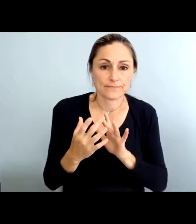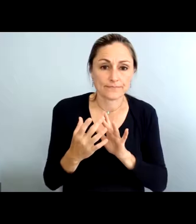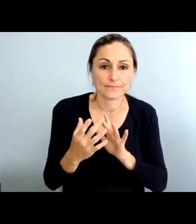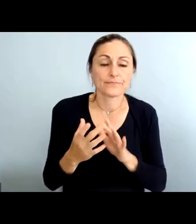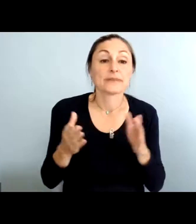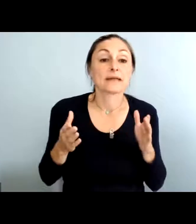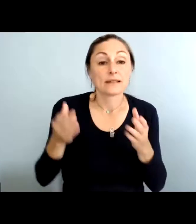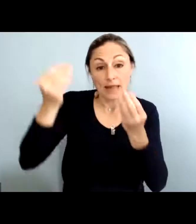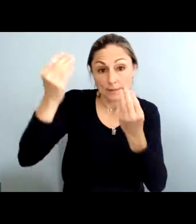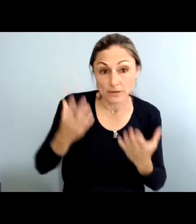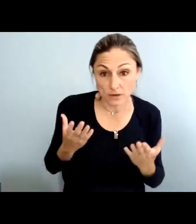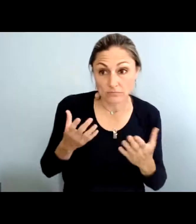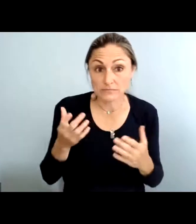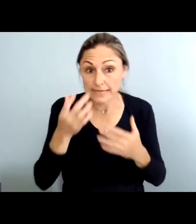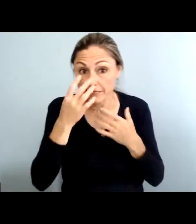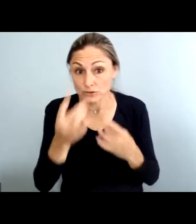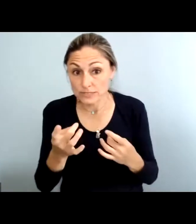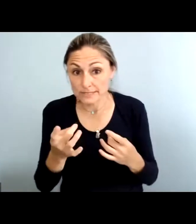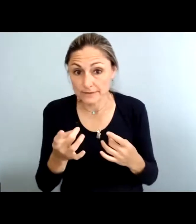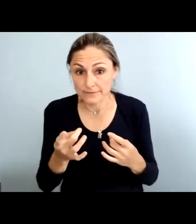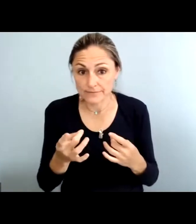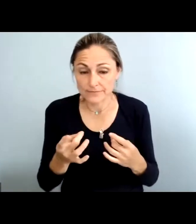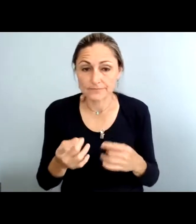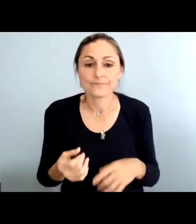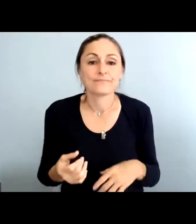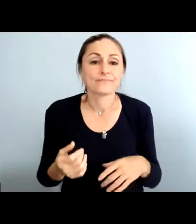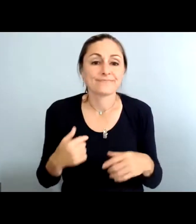Let me know that you're interested. I am